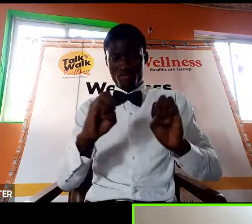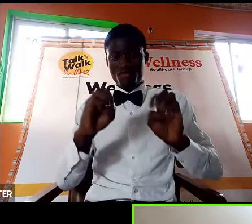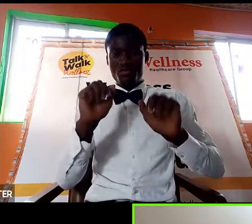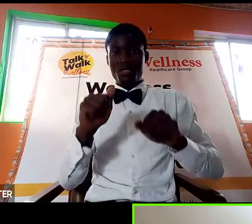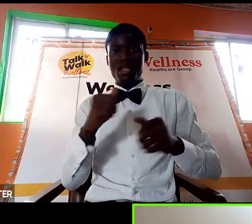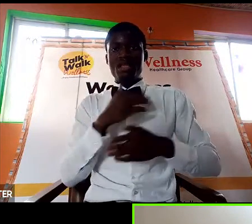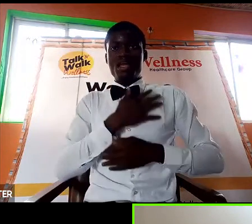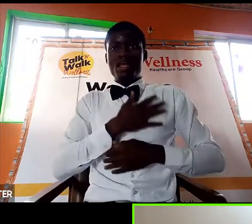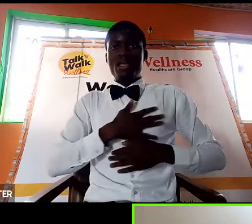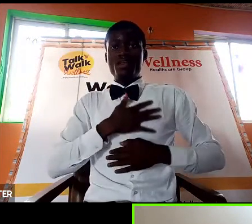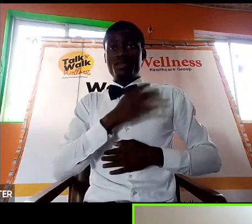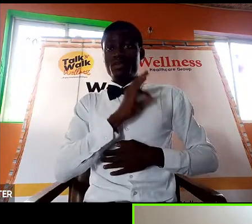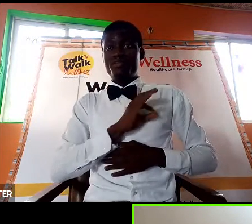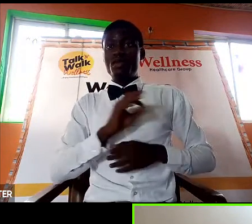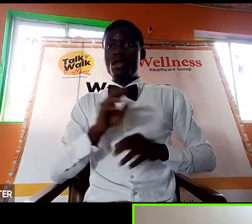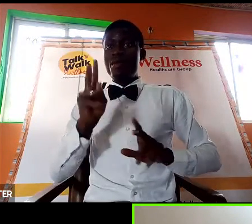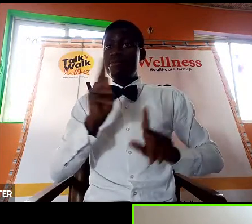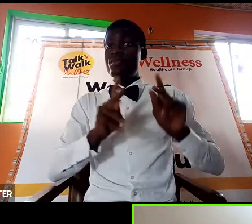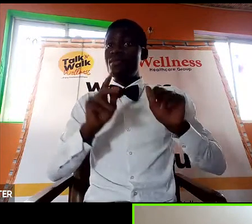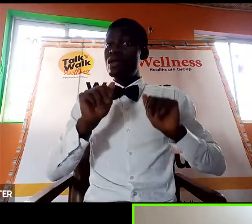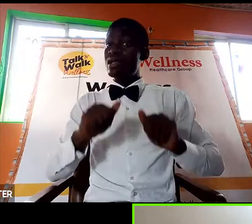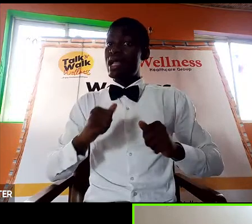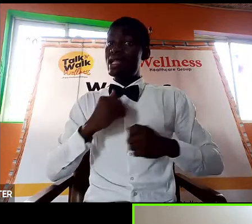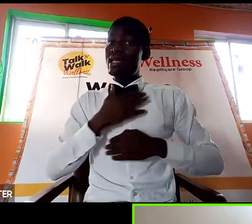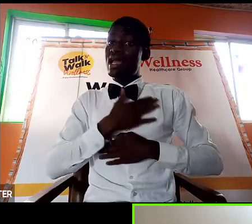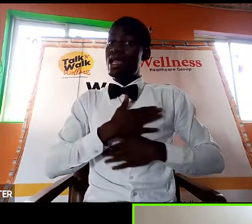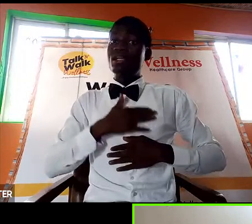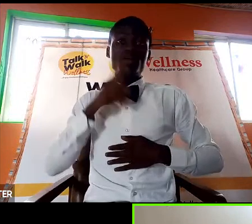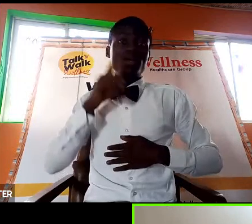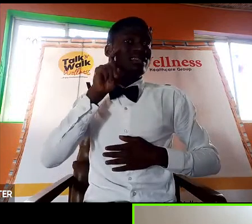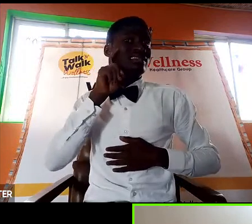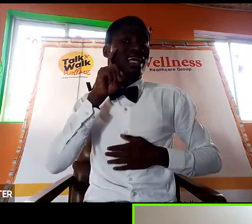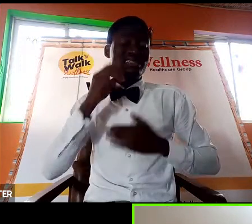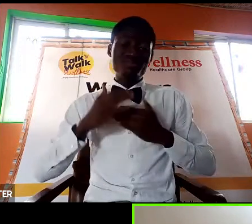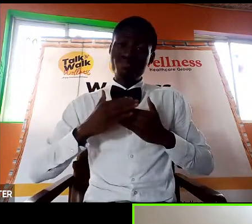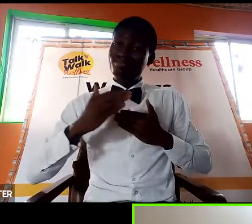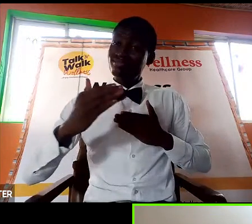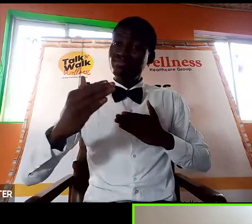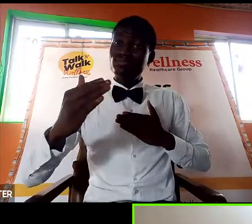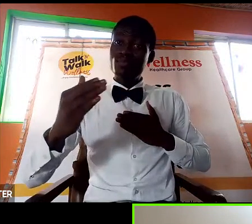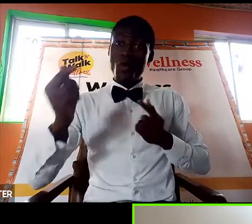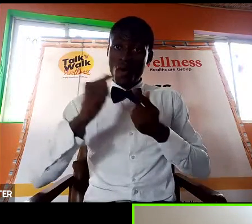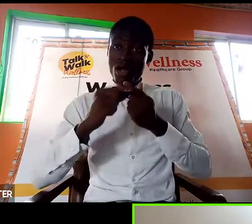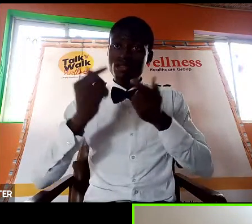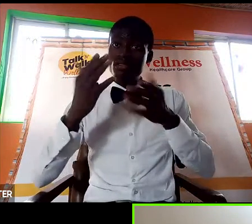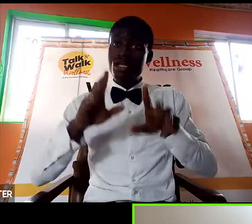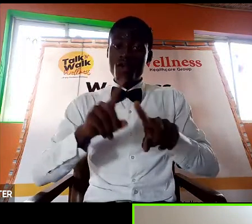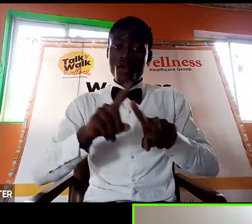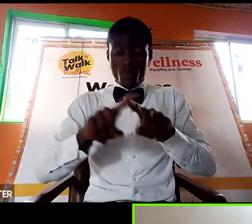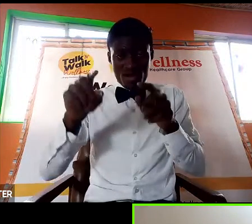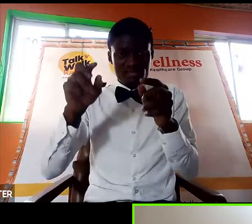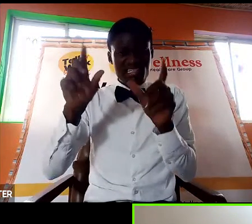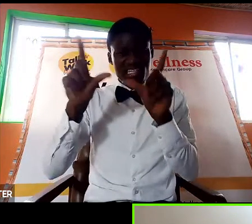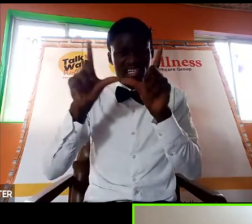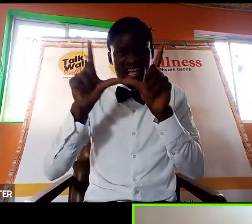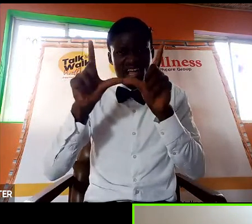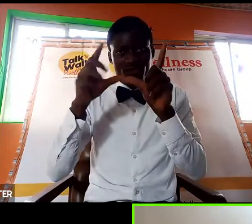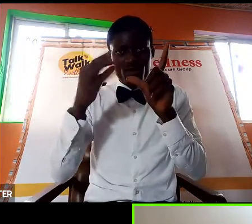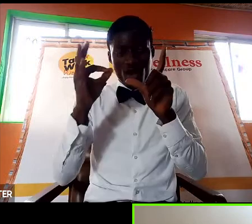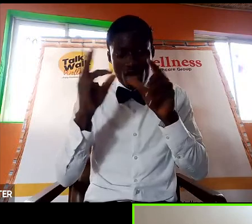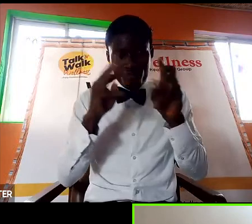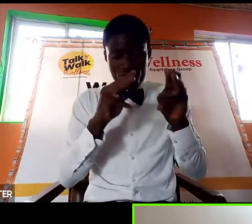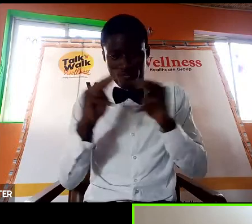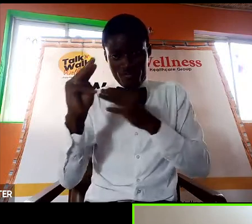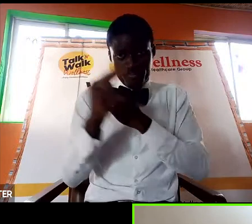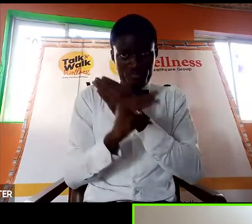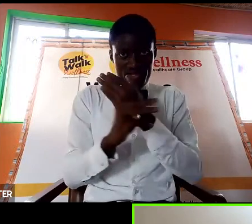their life, but the desire, the arousal level might be affected a bit, mobility, flexibility might be affected, but that does not